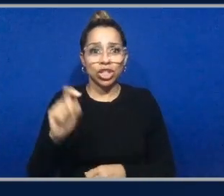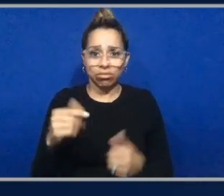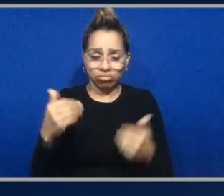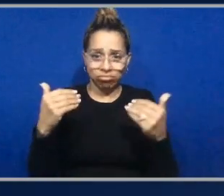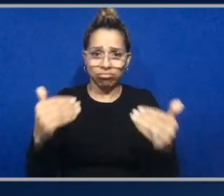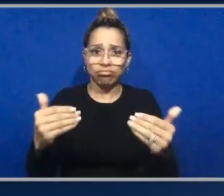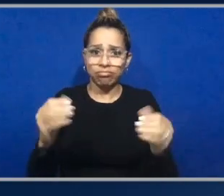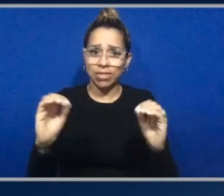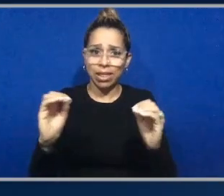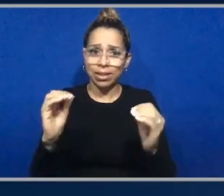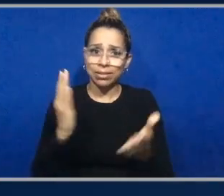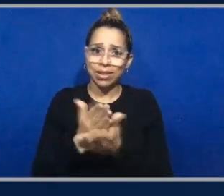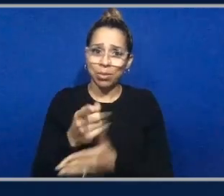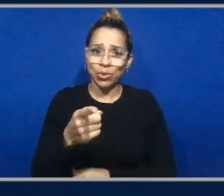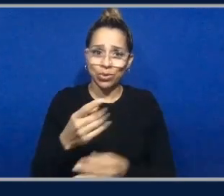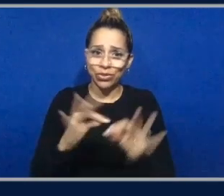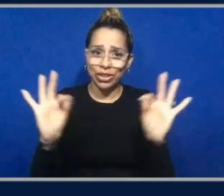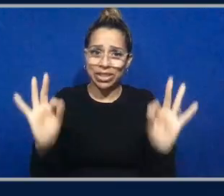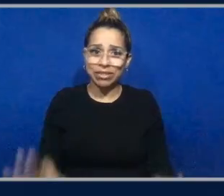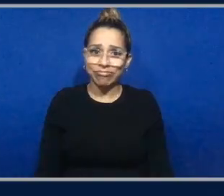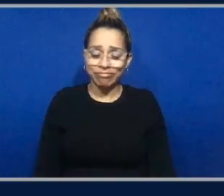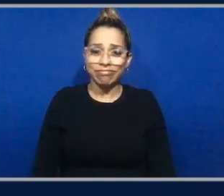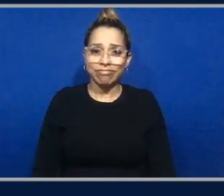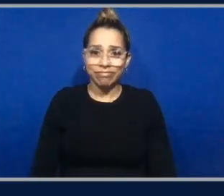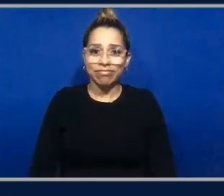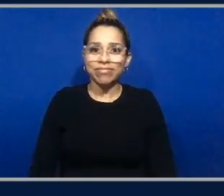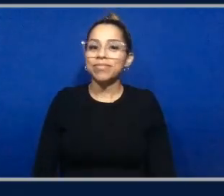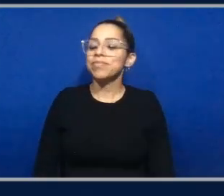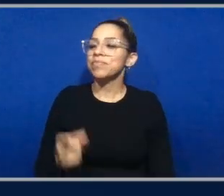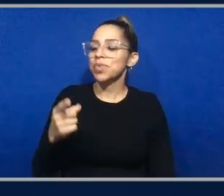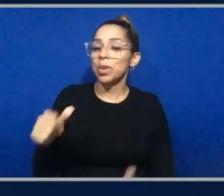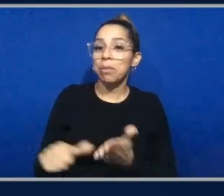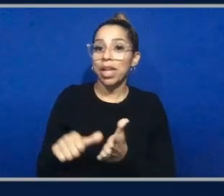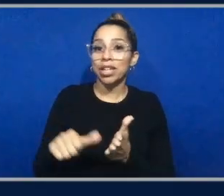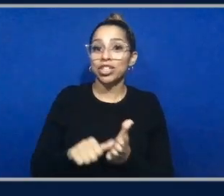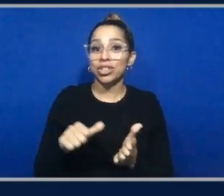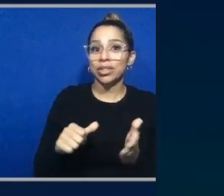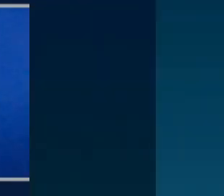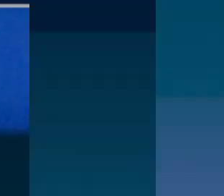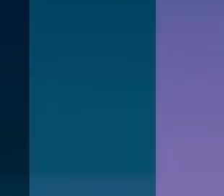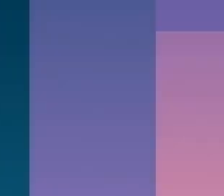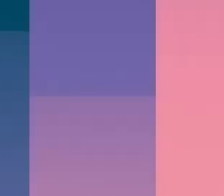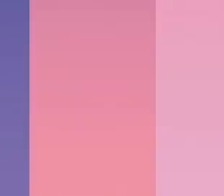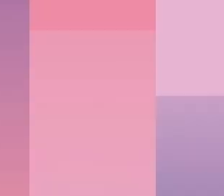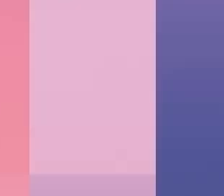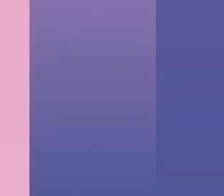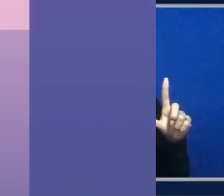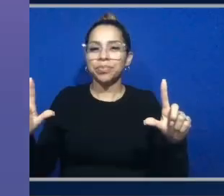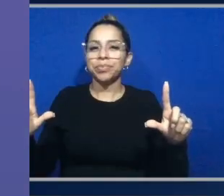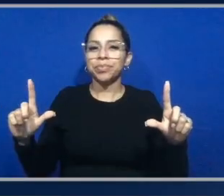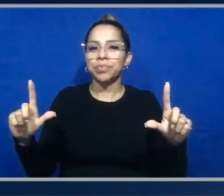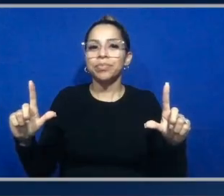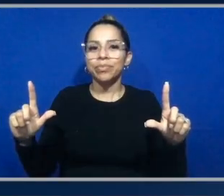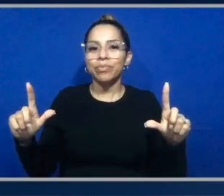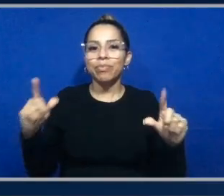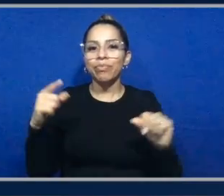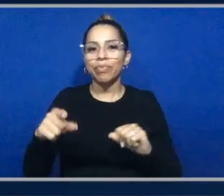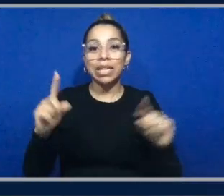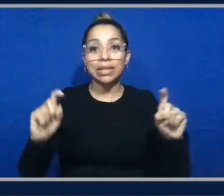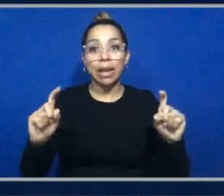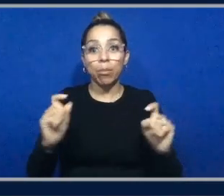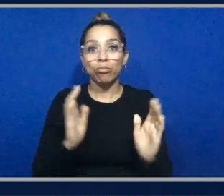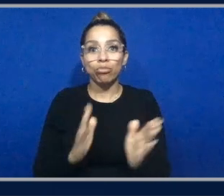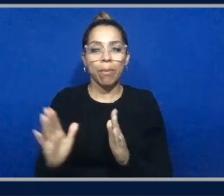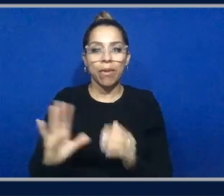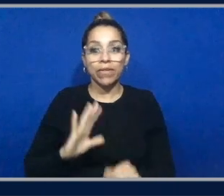will have this page that I have showed up on the screen right here, the exam prep official practice question set for the AWS Certified